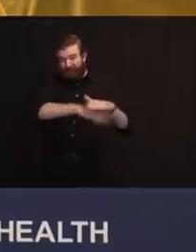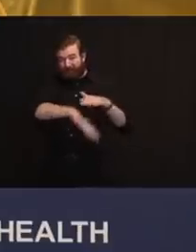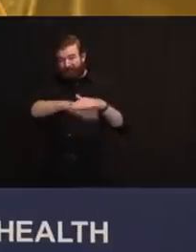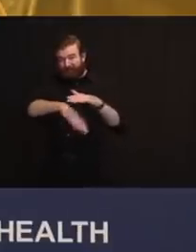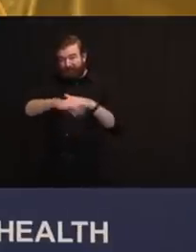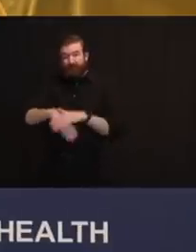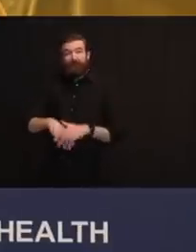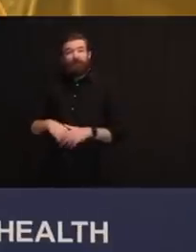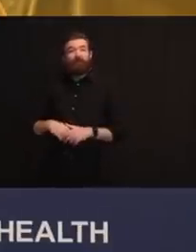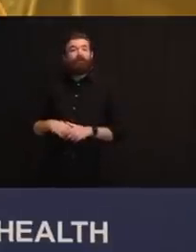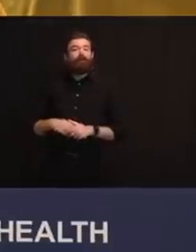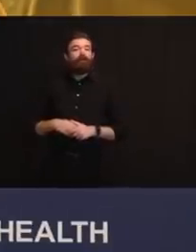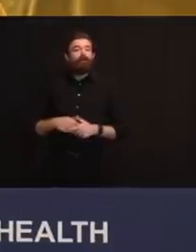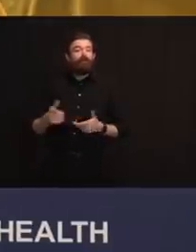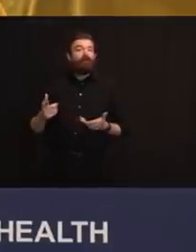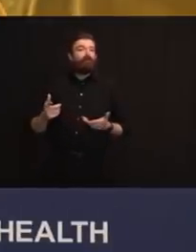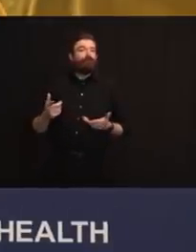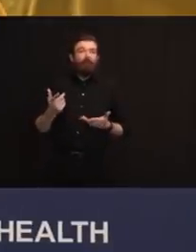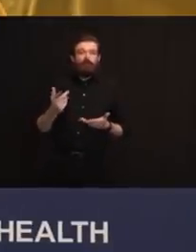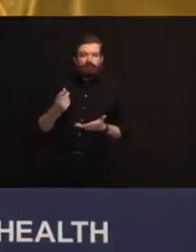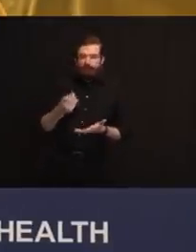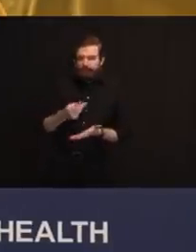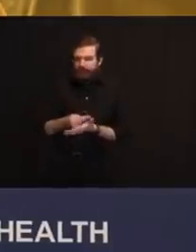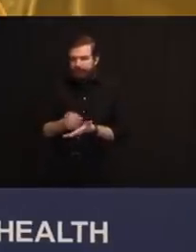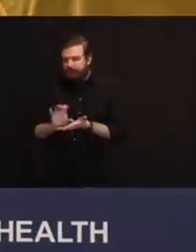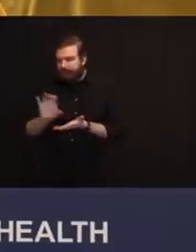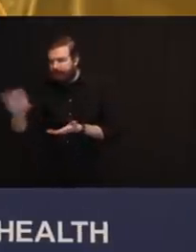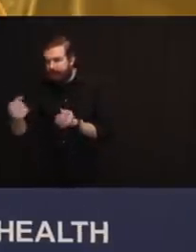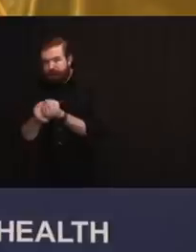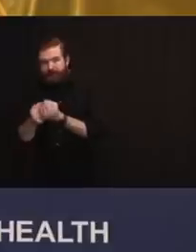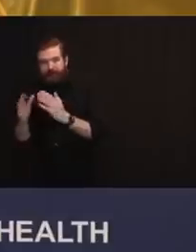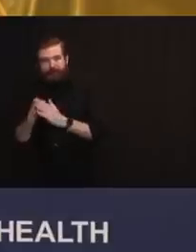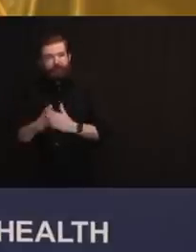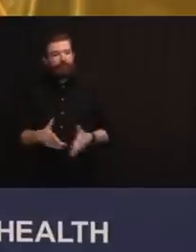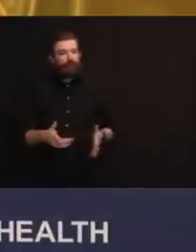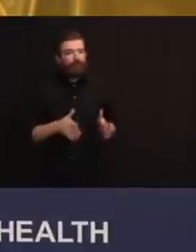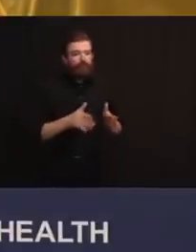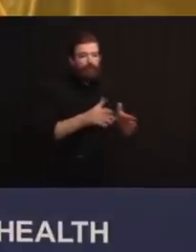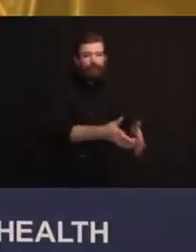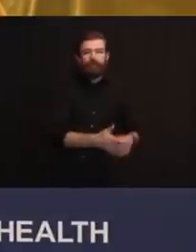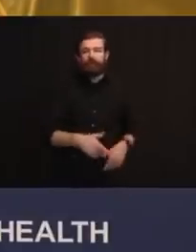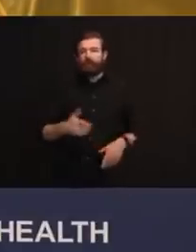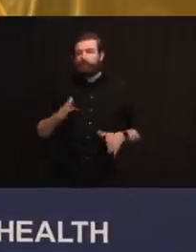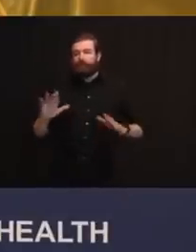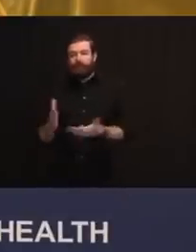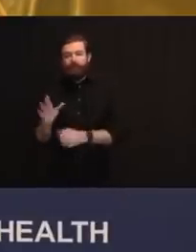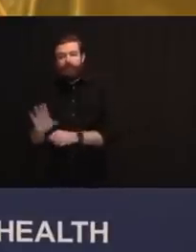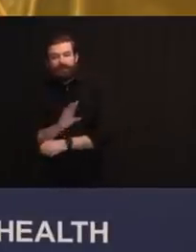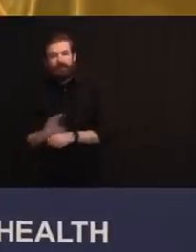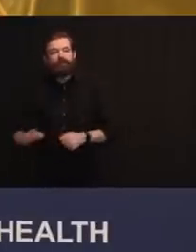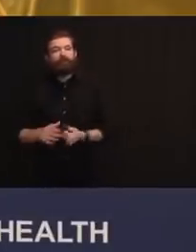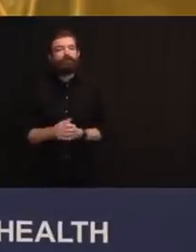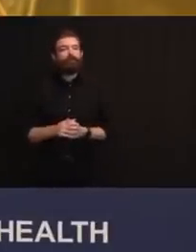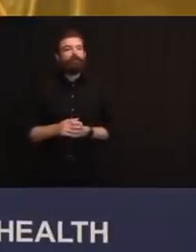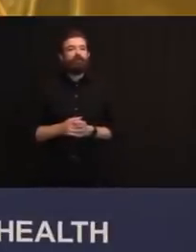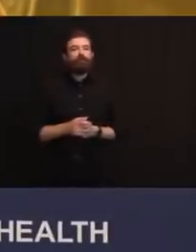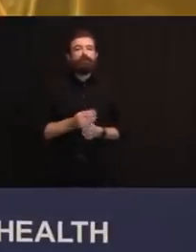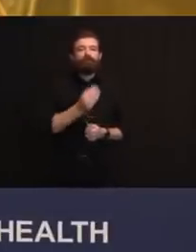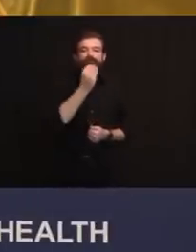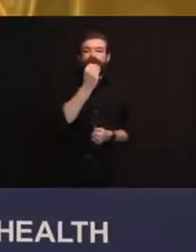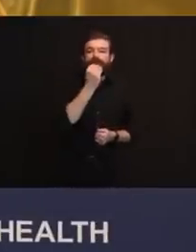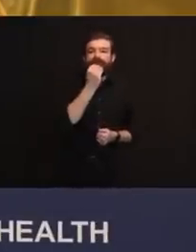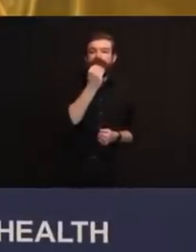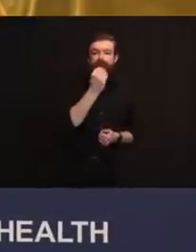ignored, Main Street, small business, food deserts, important to so many, I know the speaker and others.